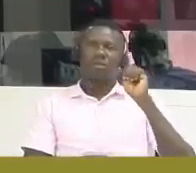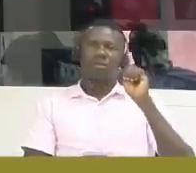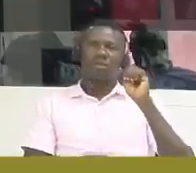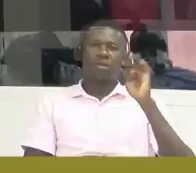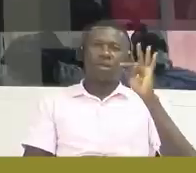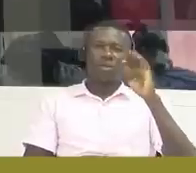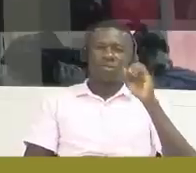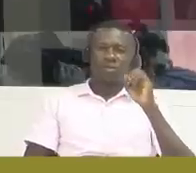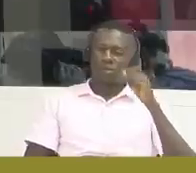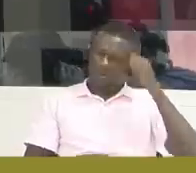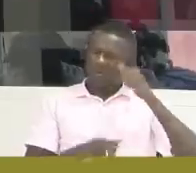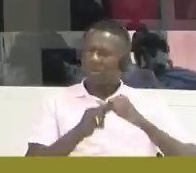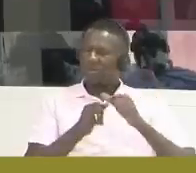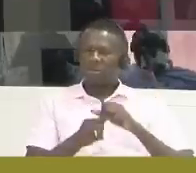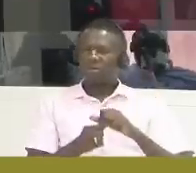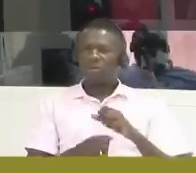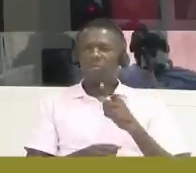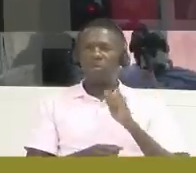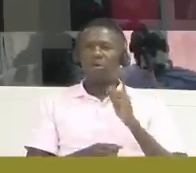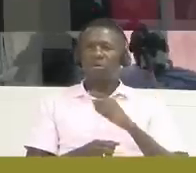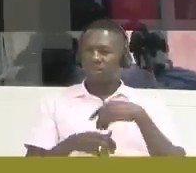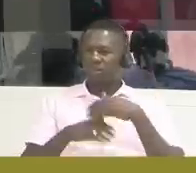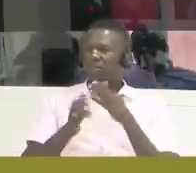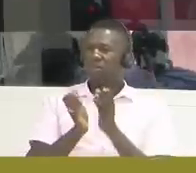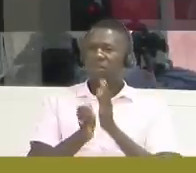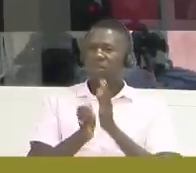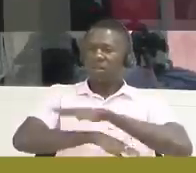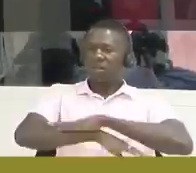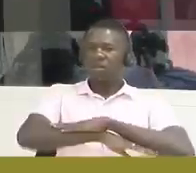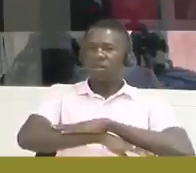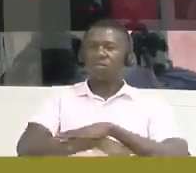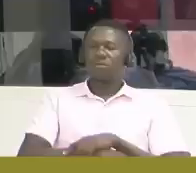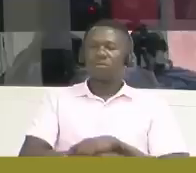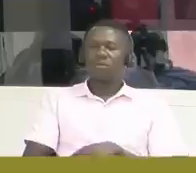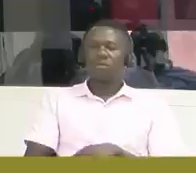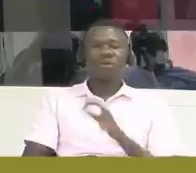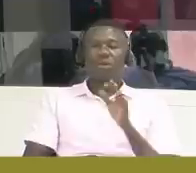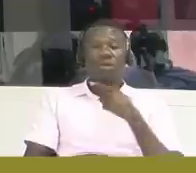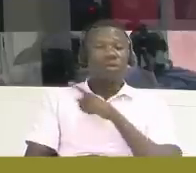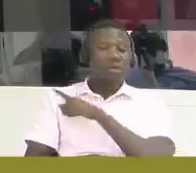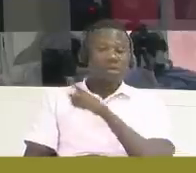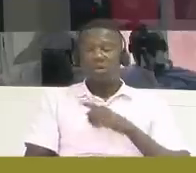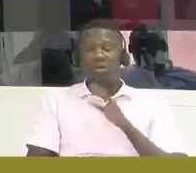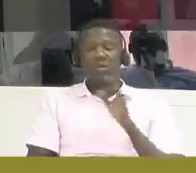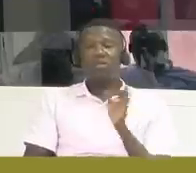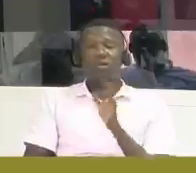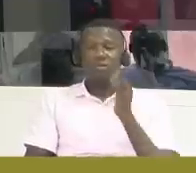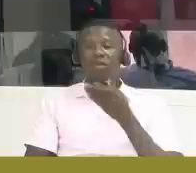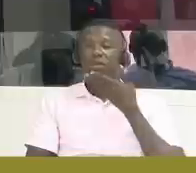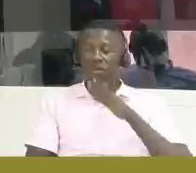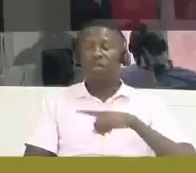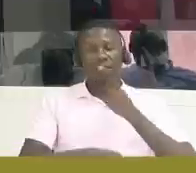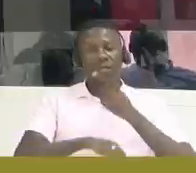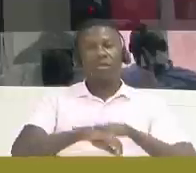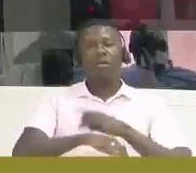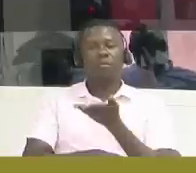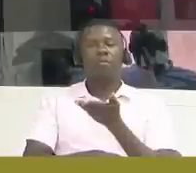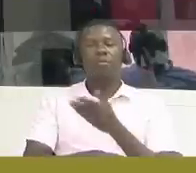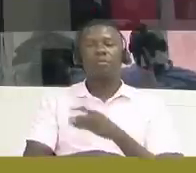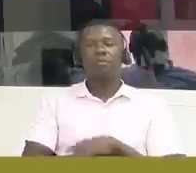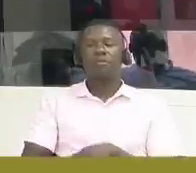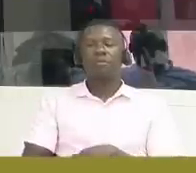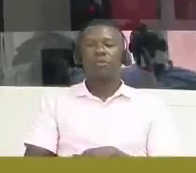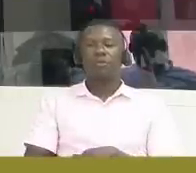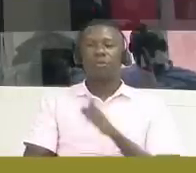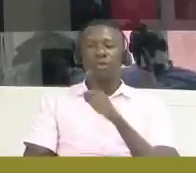I couldn't remember what grades they were going. That's okay. But they were very young at the time. It's understandable. Was he